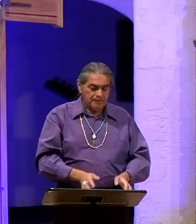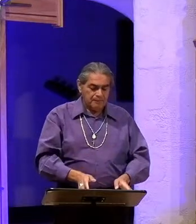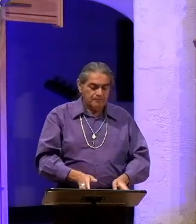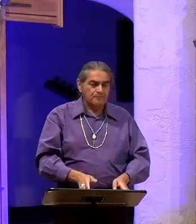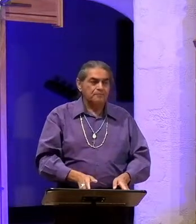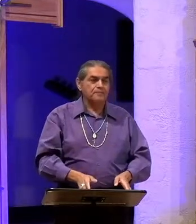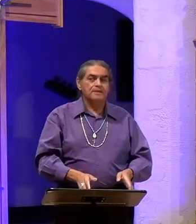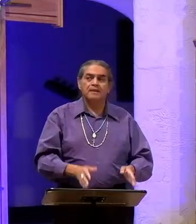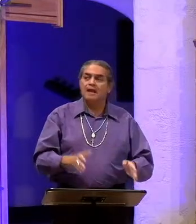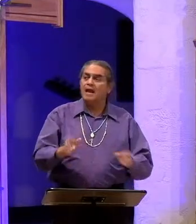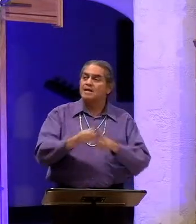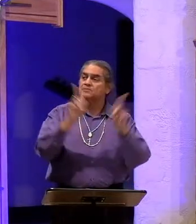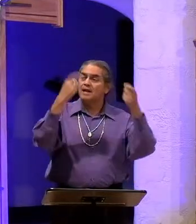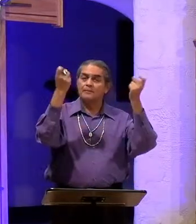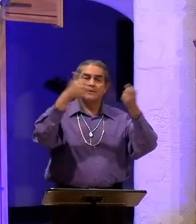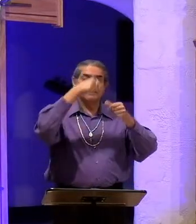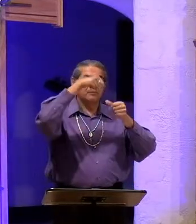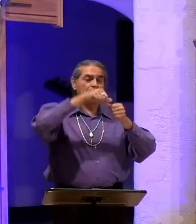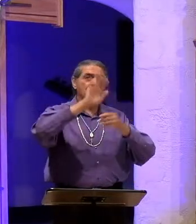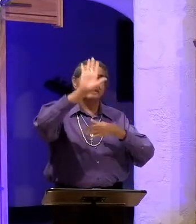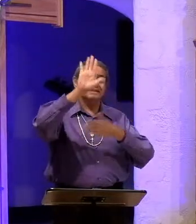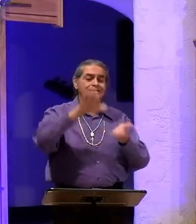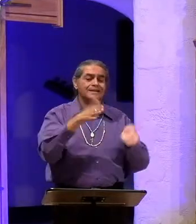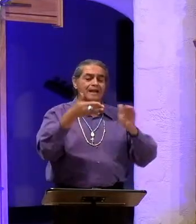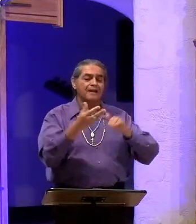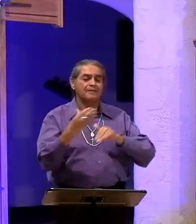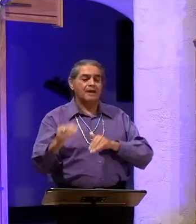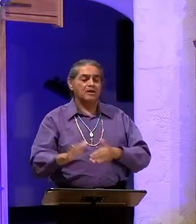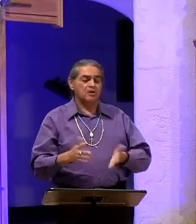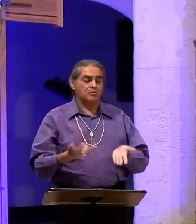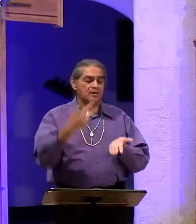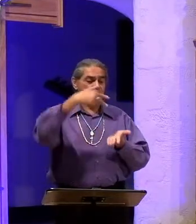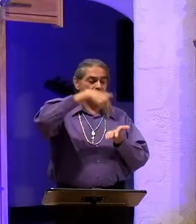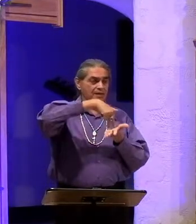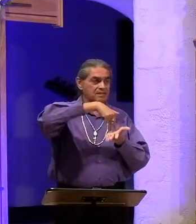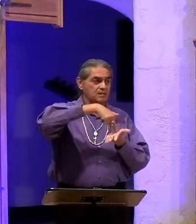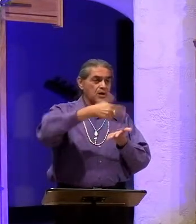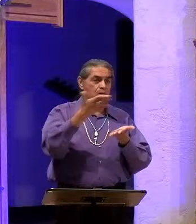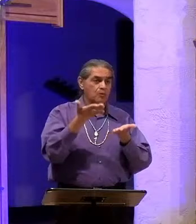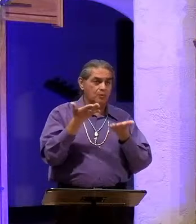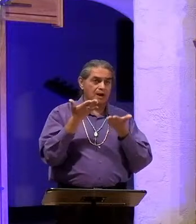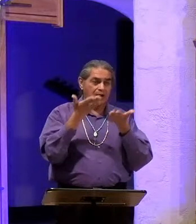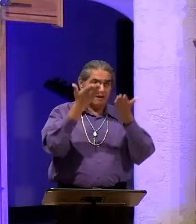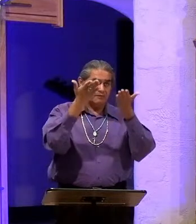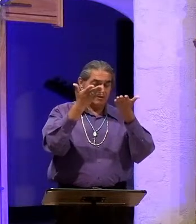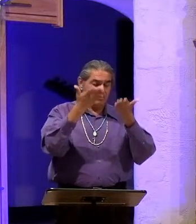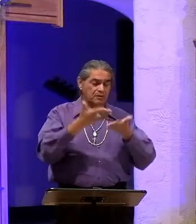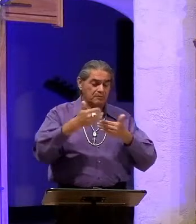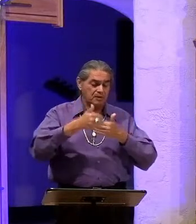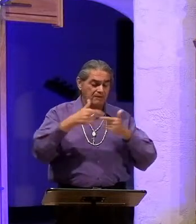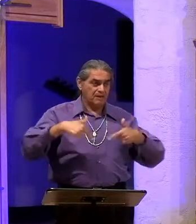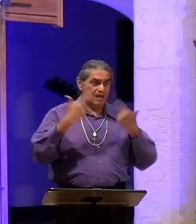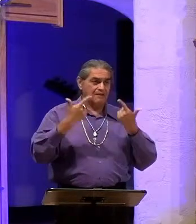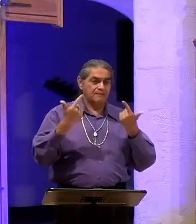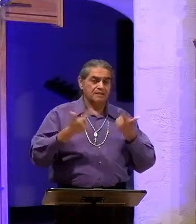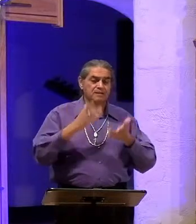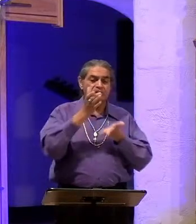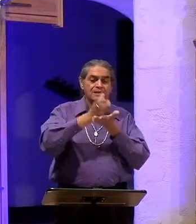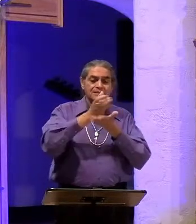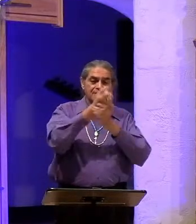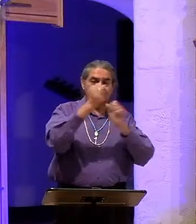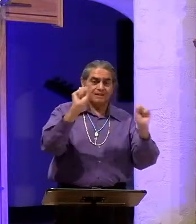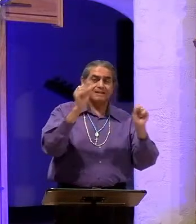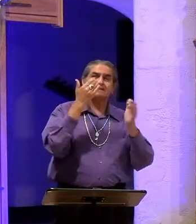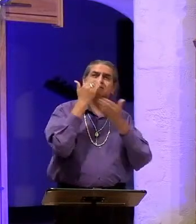As we celebrate the memorial of his death and resurrection, we offer you the bread of life, the chalice of salvation, giving